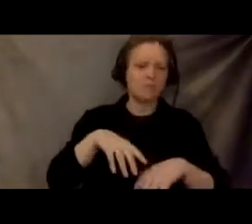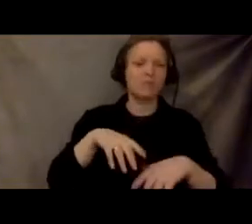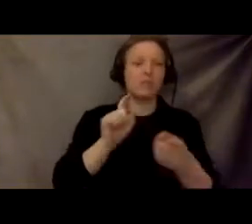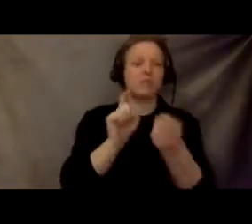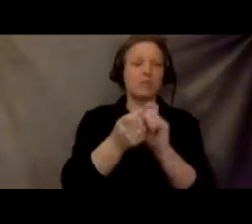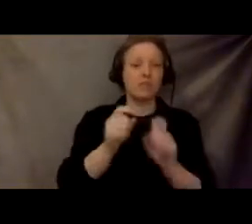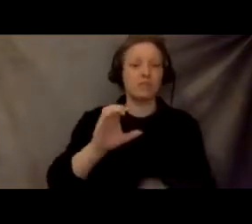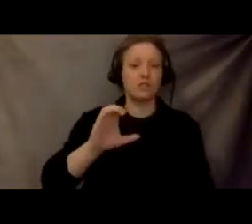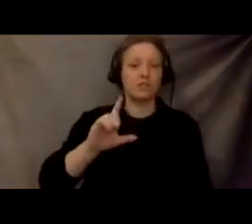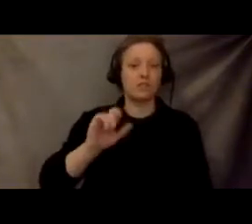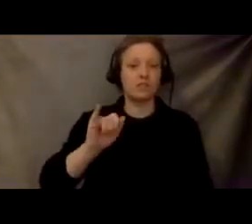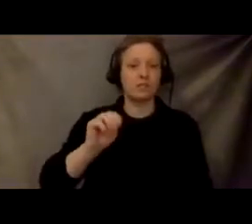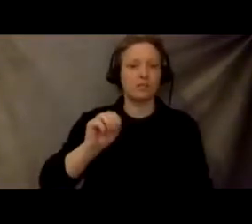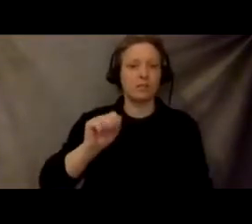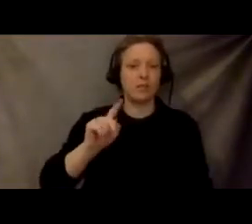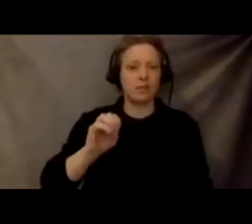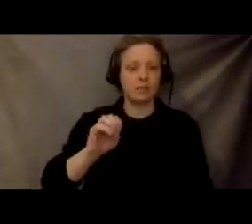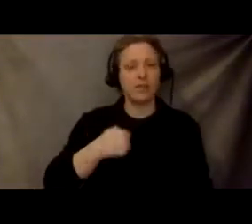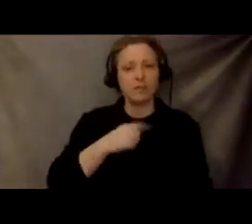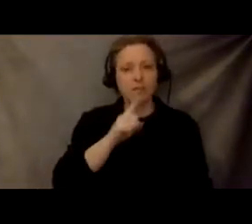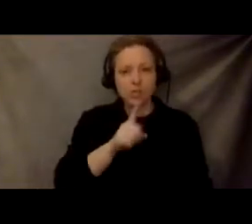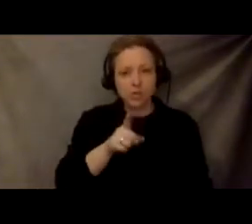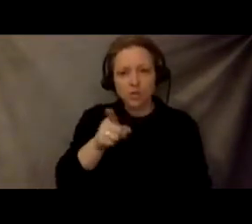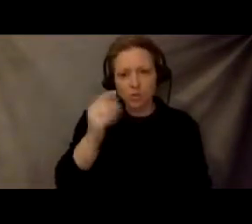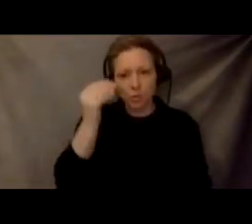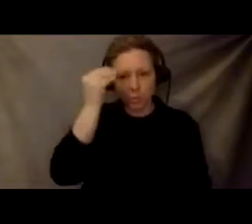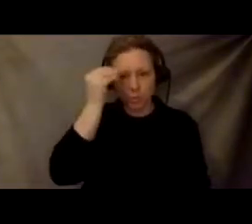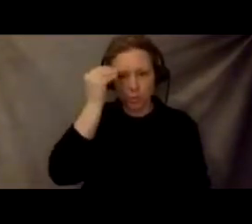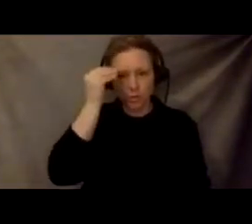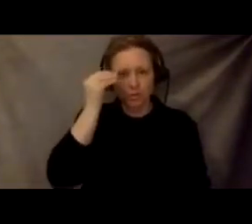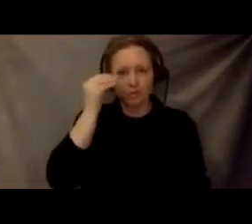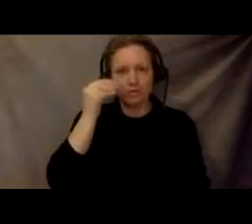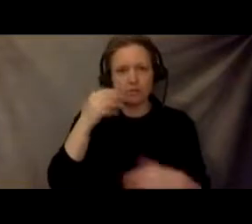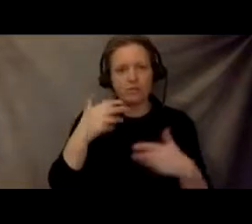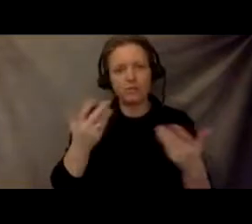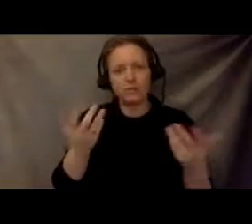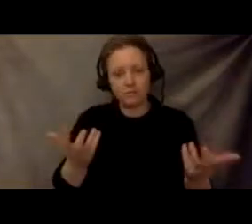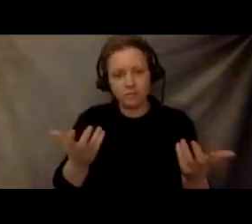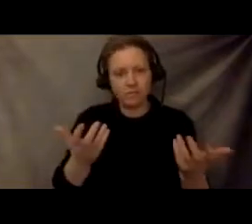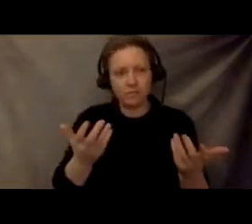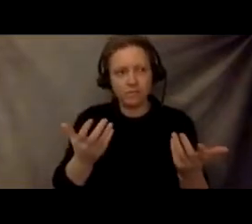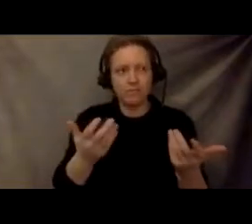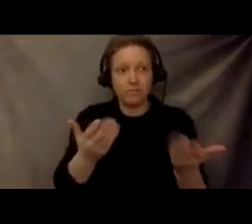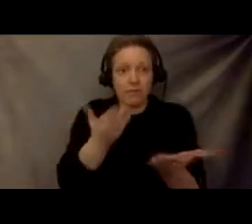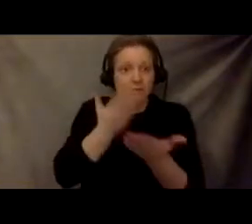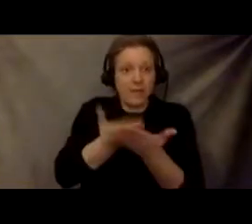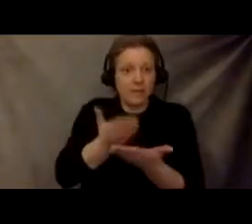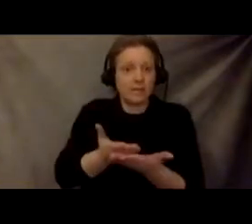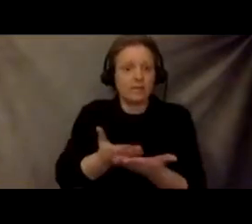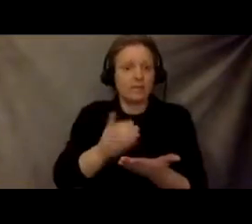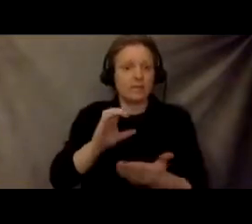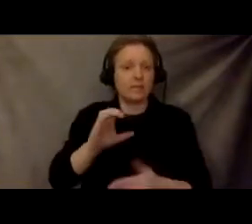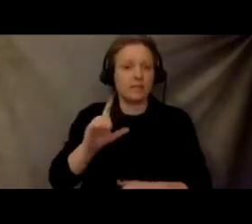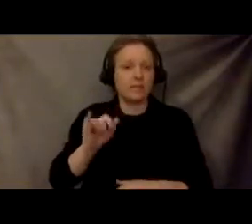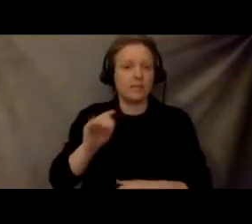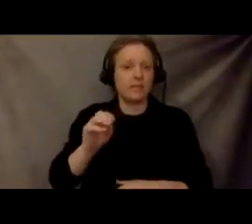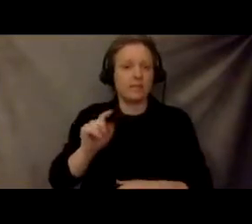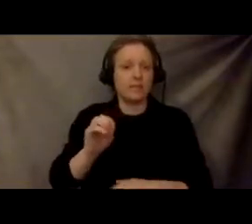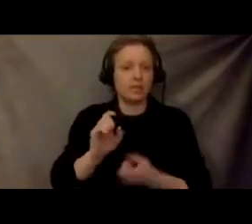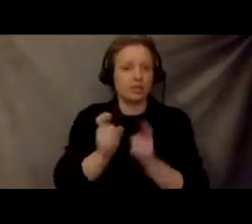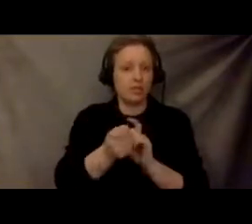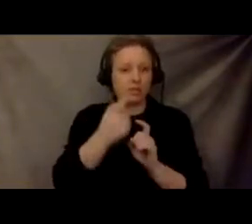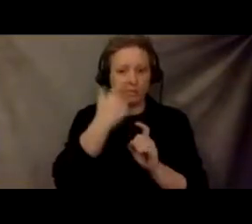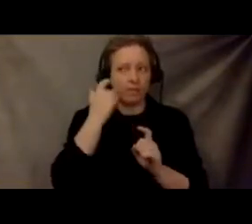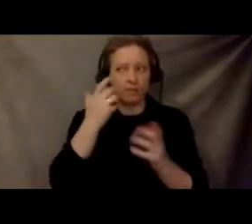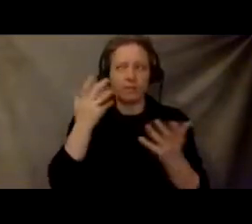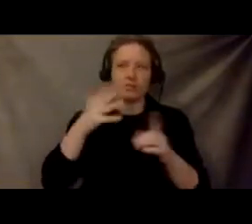I'm sure that you're aware of the facts of climate change because it's all around us. And we all